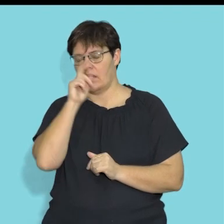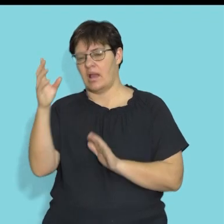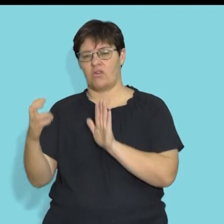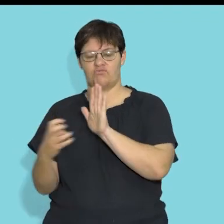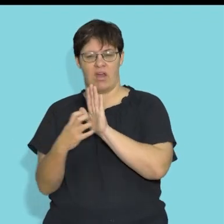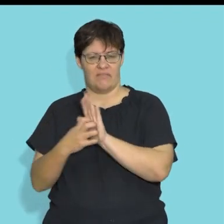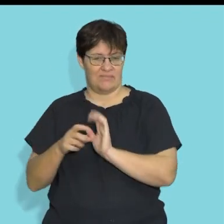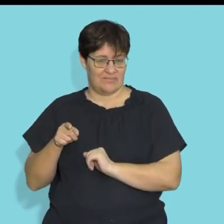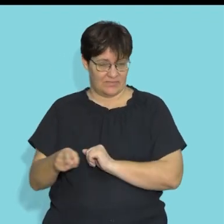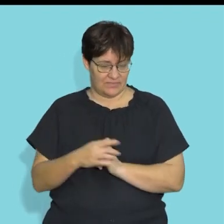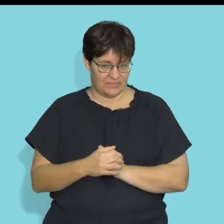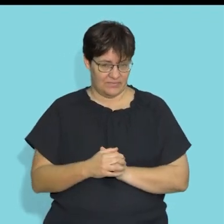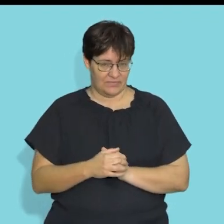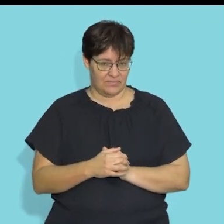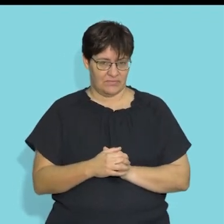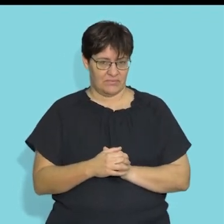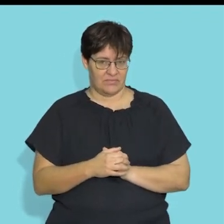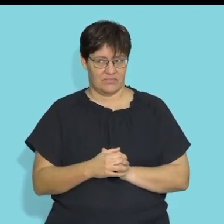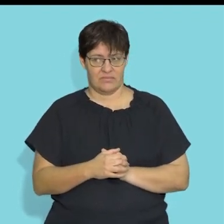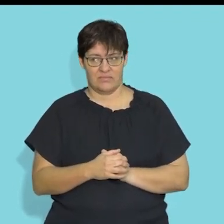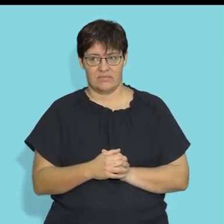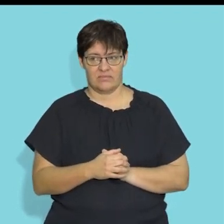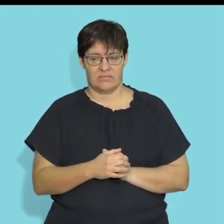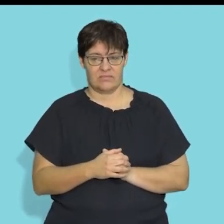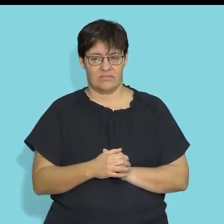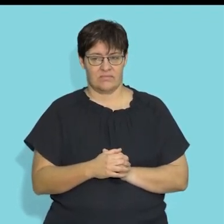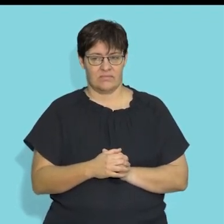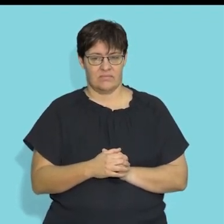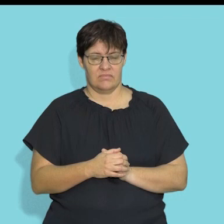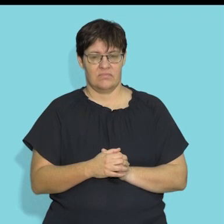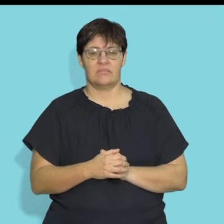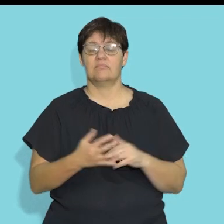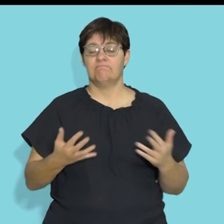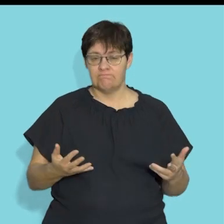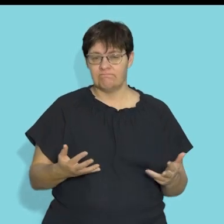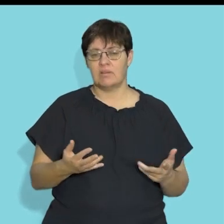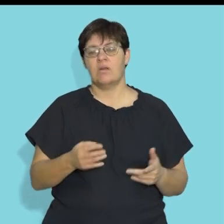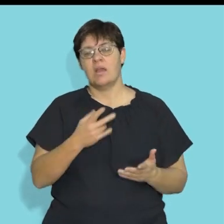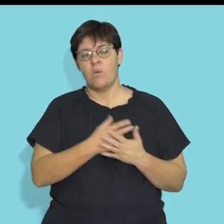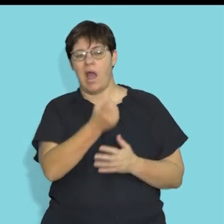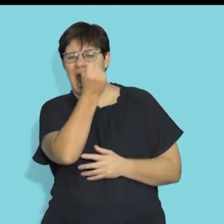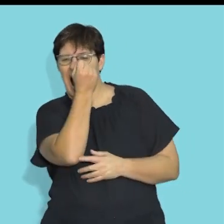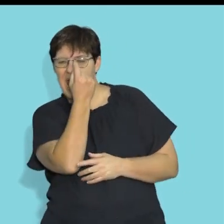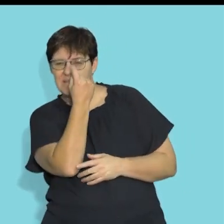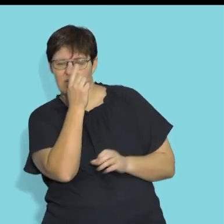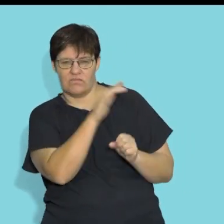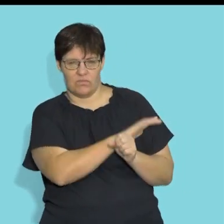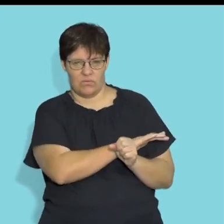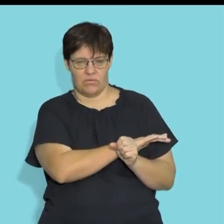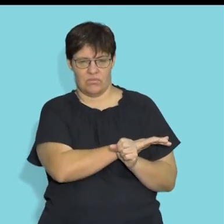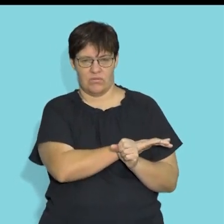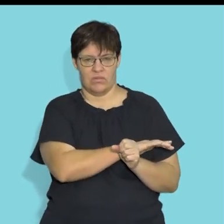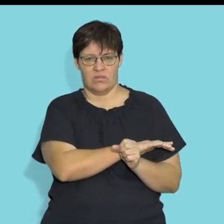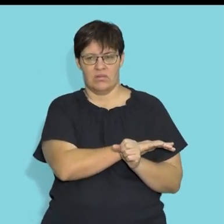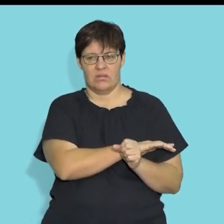to show some graphs with that chemical equilibrium so that we can start to understand and